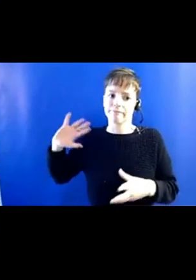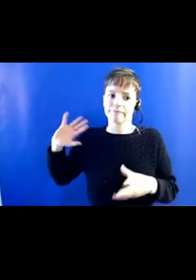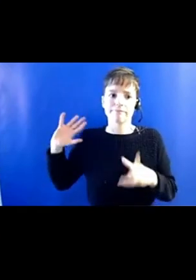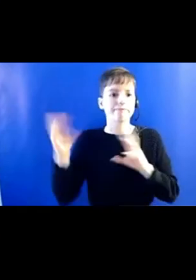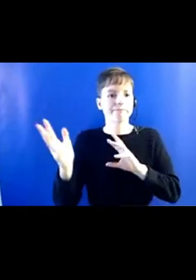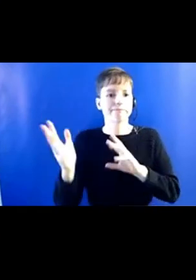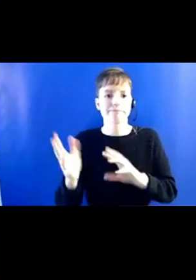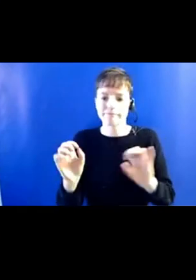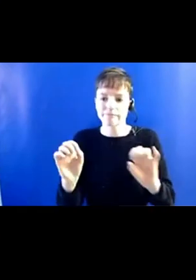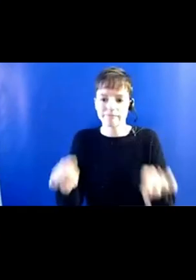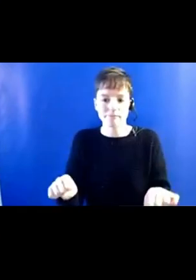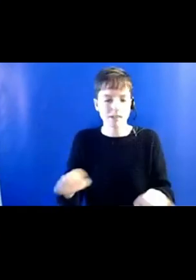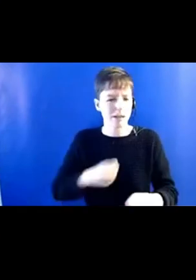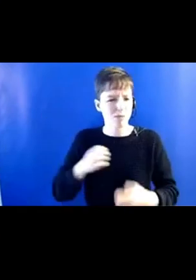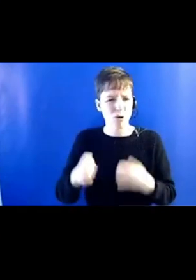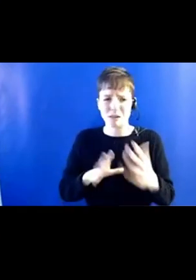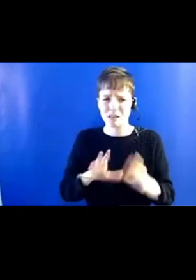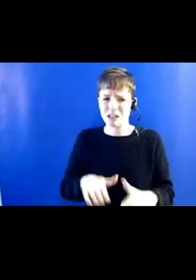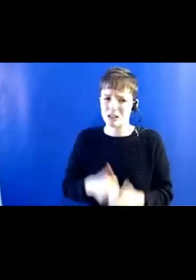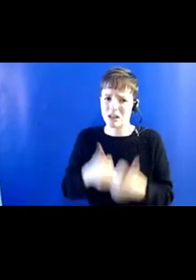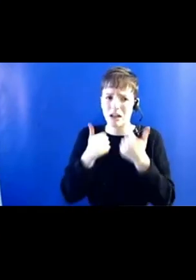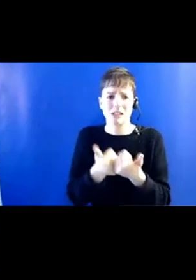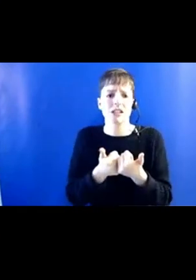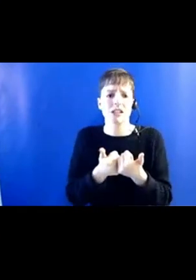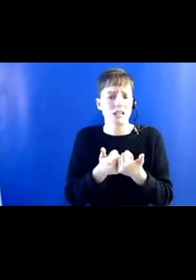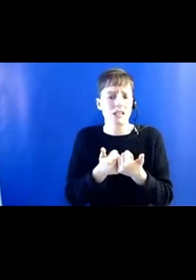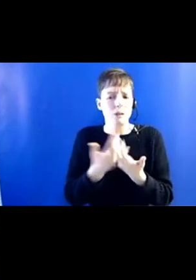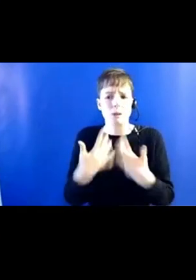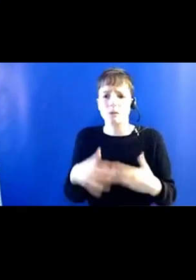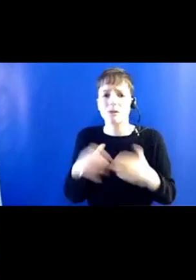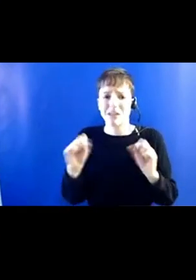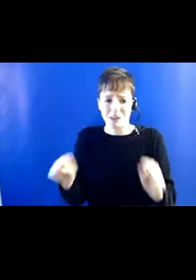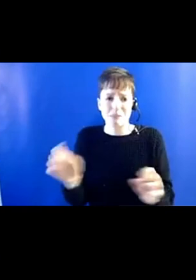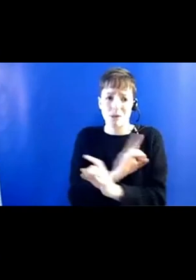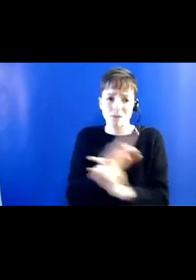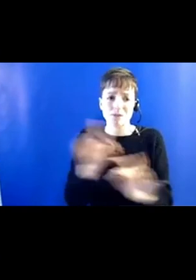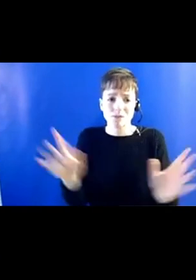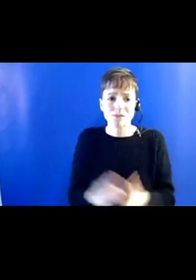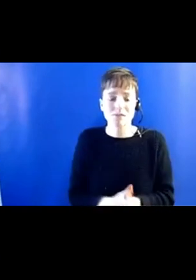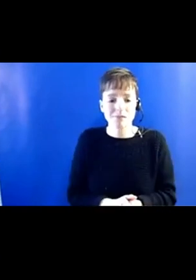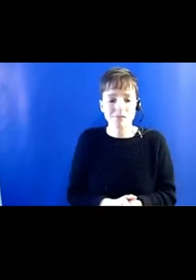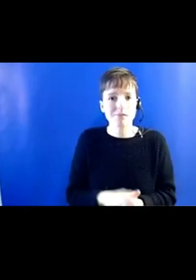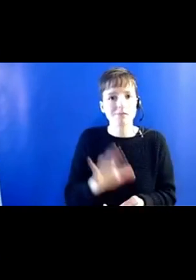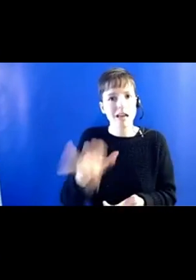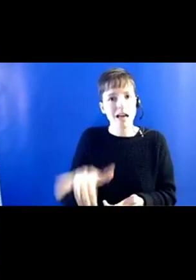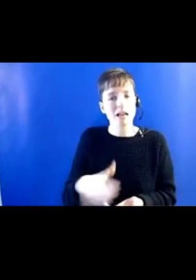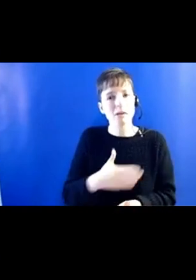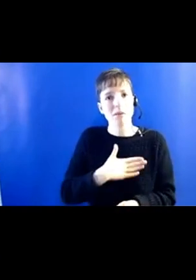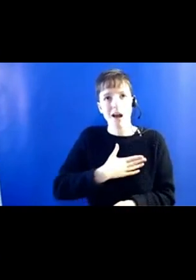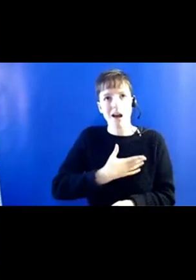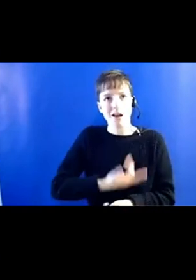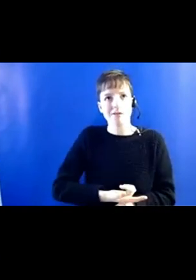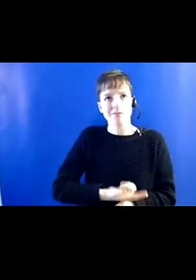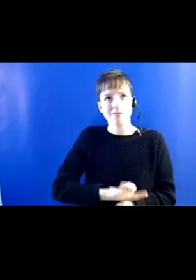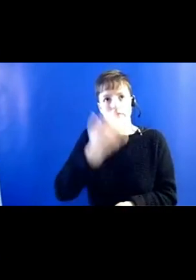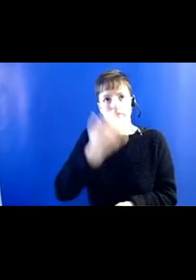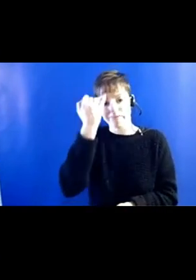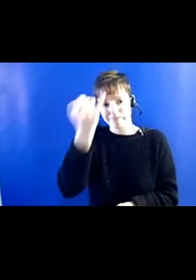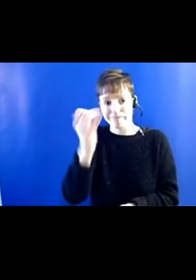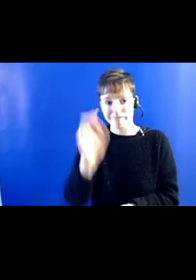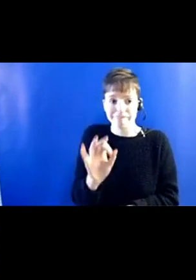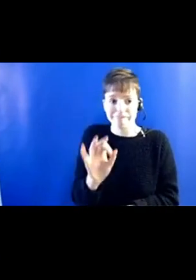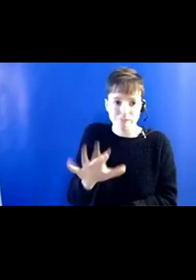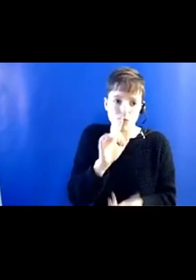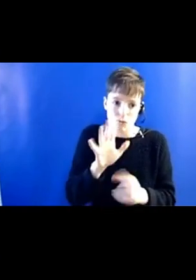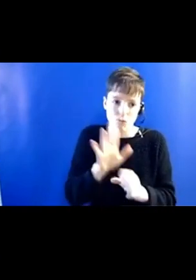emotionally challenging, and yeah, and so that's where my mind is at right now, that I really want to push for that.